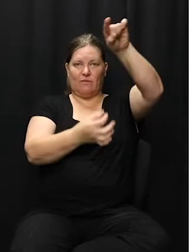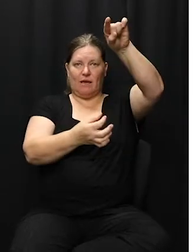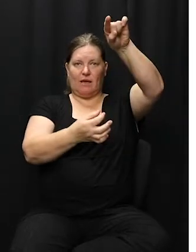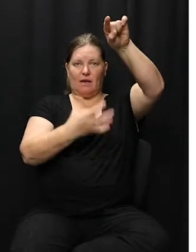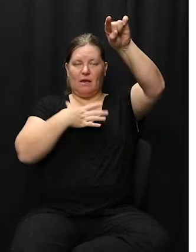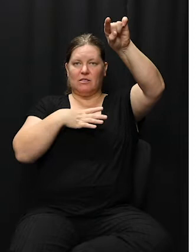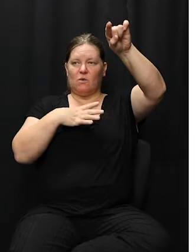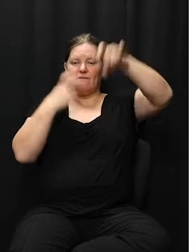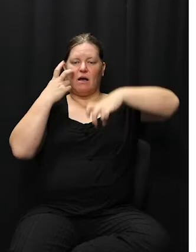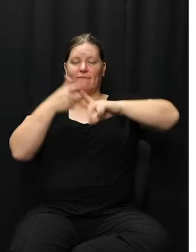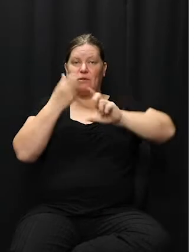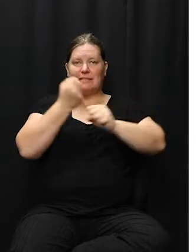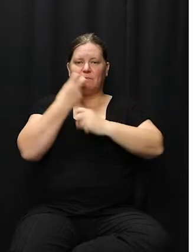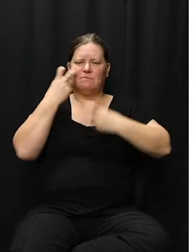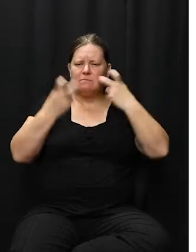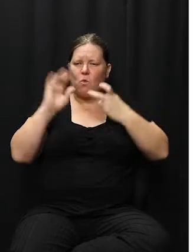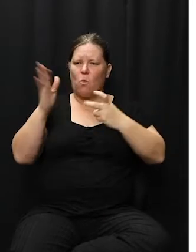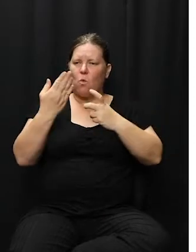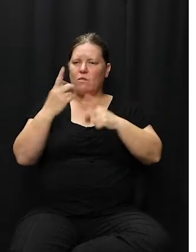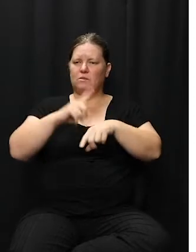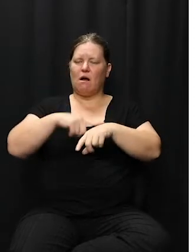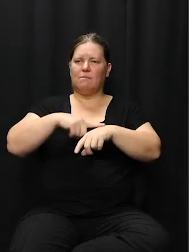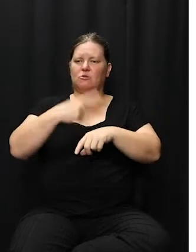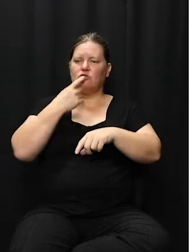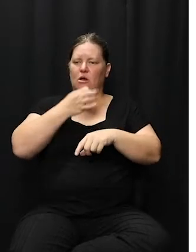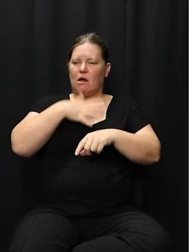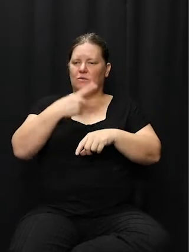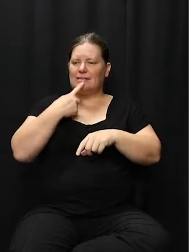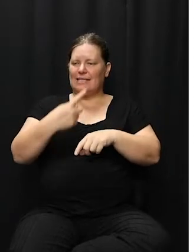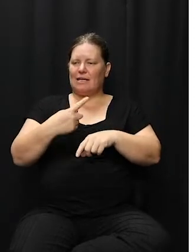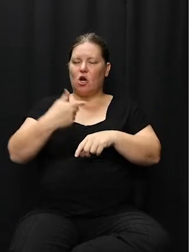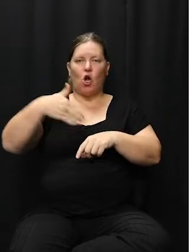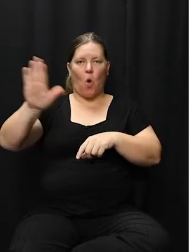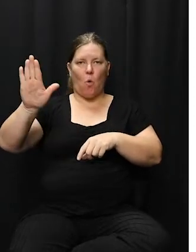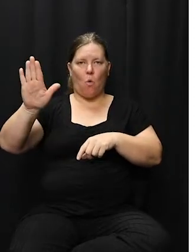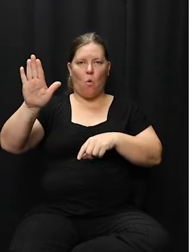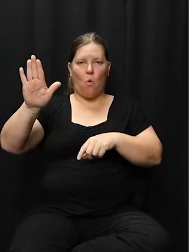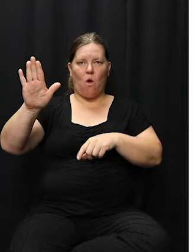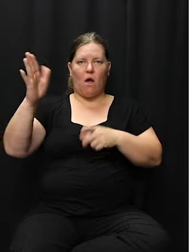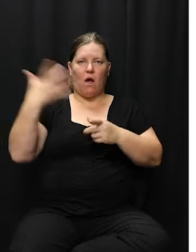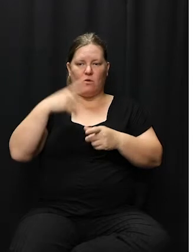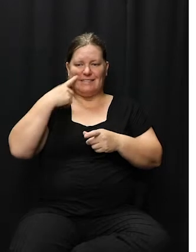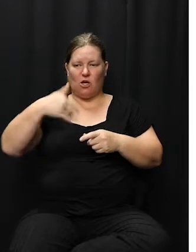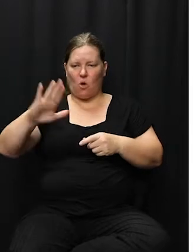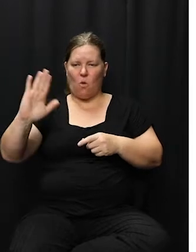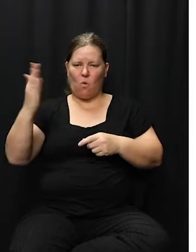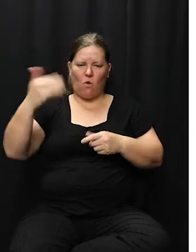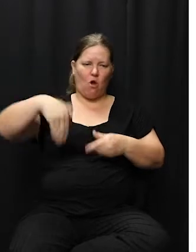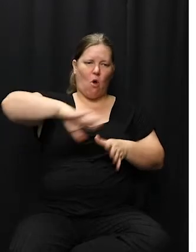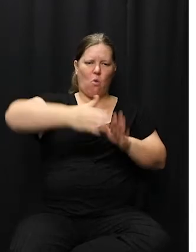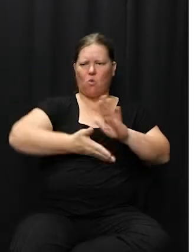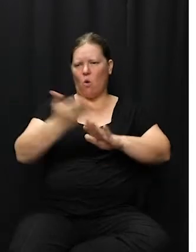So if you wanted to look up, for example, every time the child has signed go or went or any type of, say you say go to all different